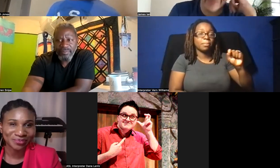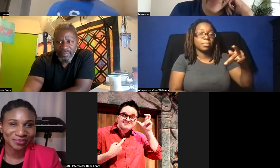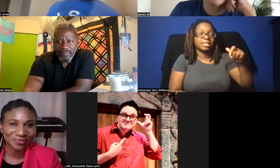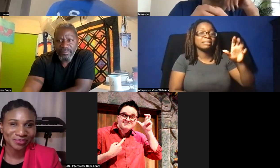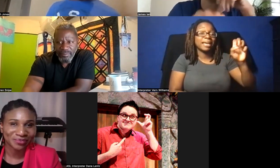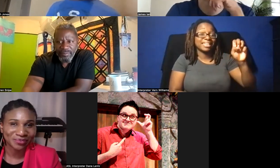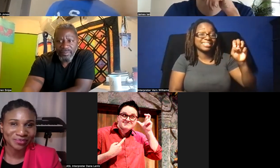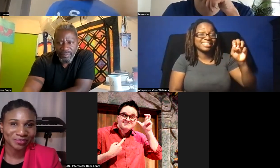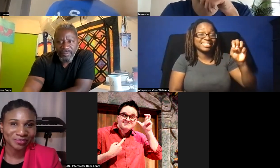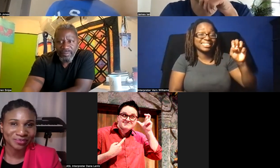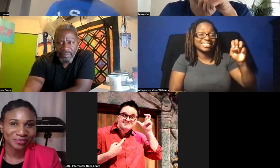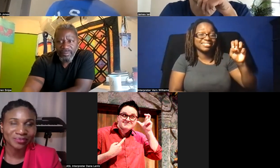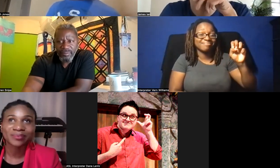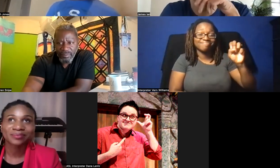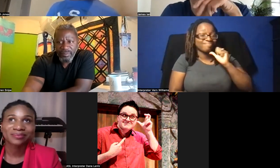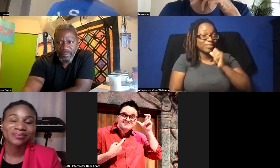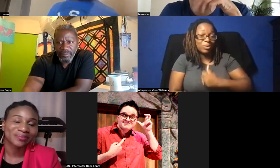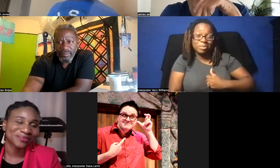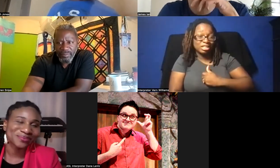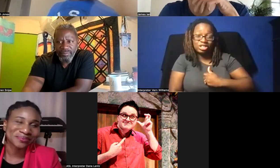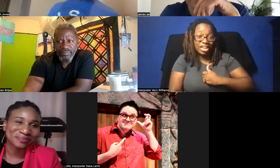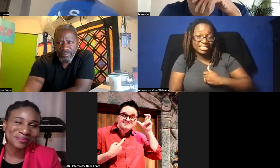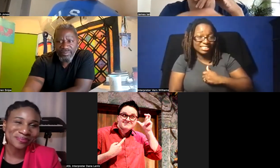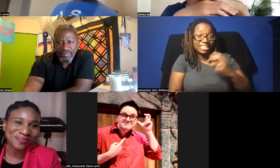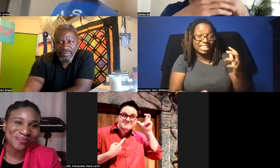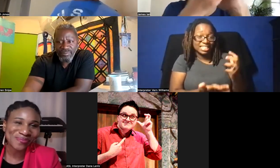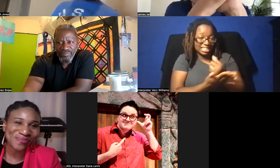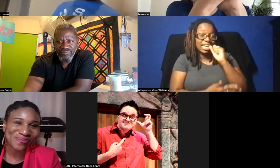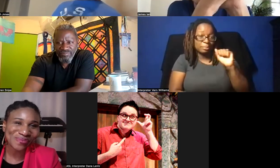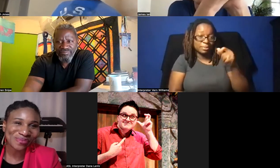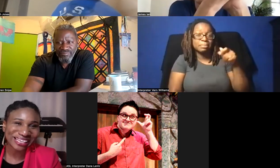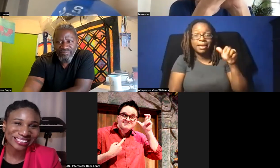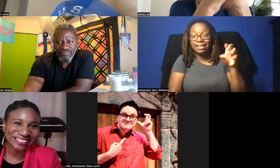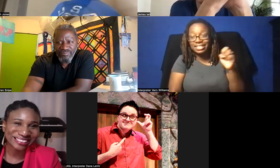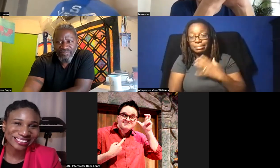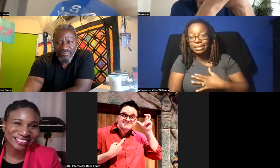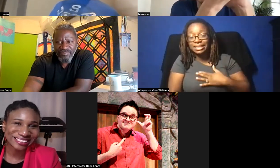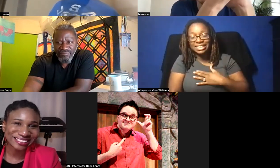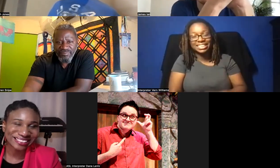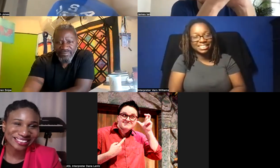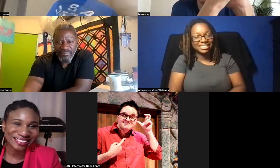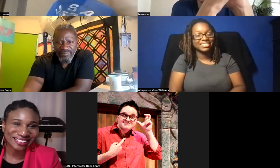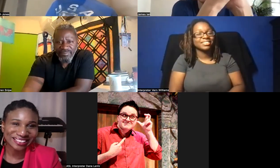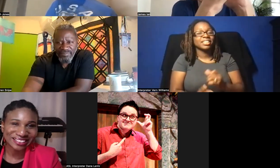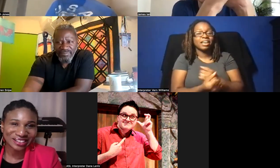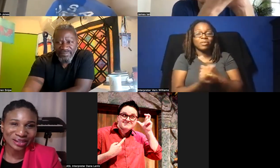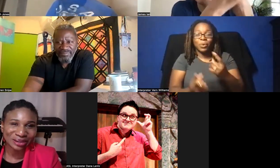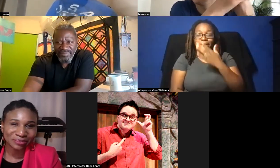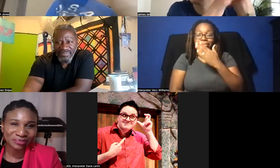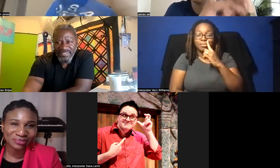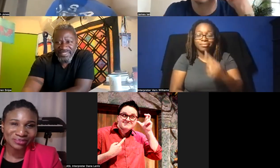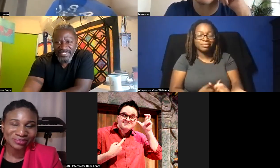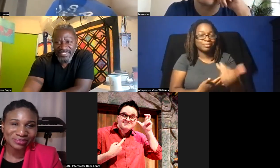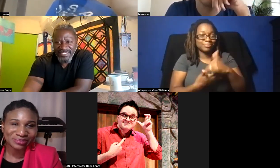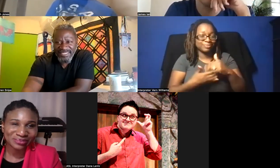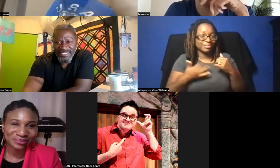and unapologetically take up space, please. Mm-hmm. Yeah, everyone, thank you for being here with us. We are